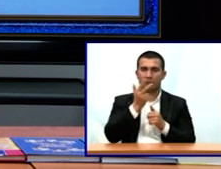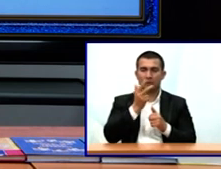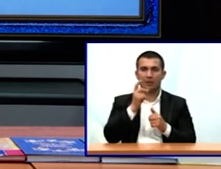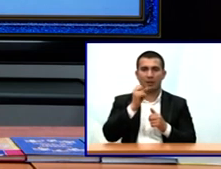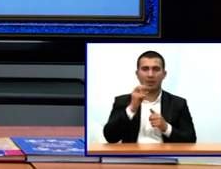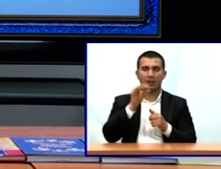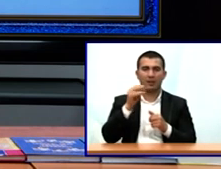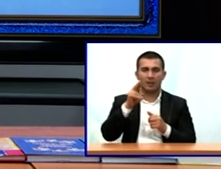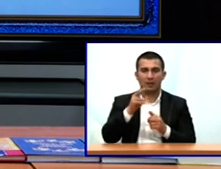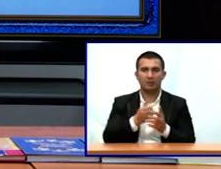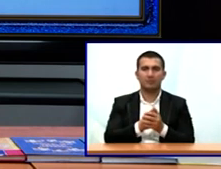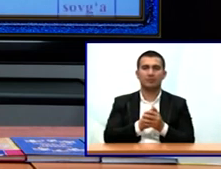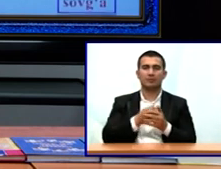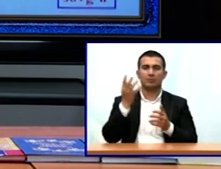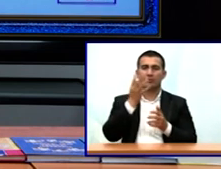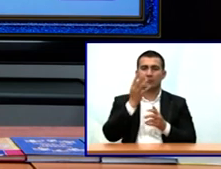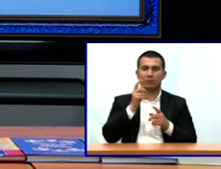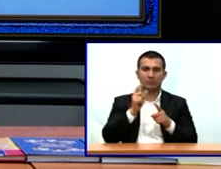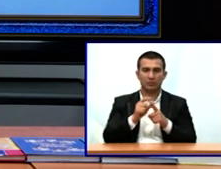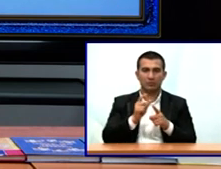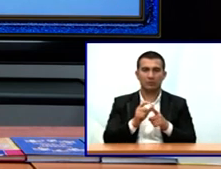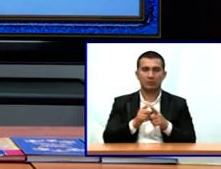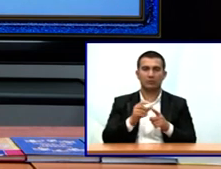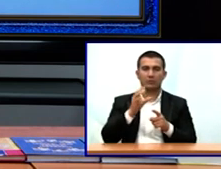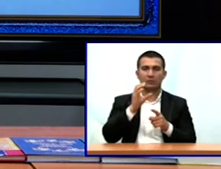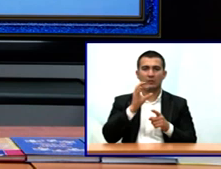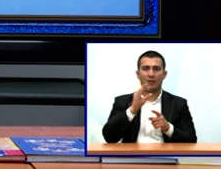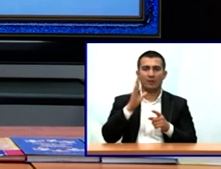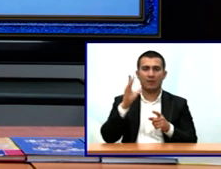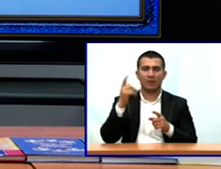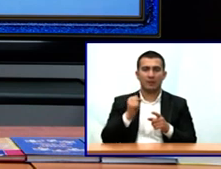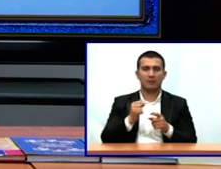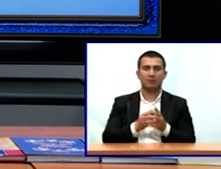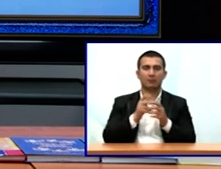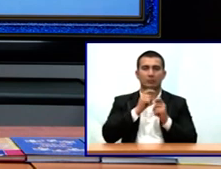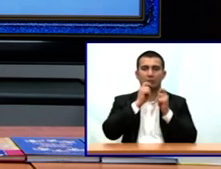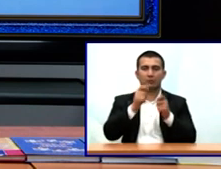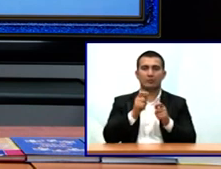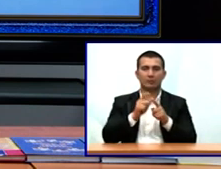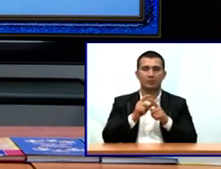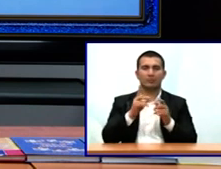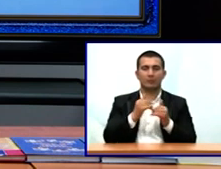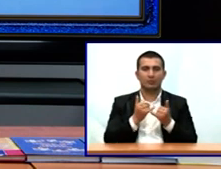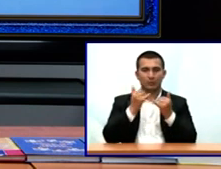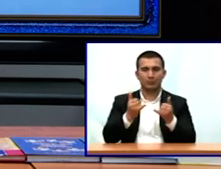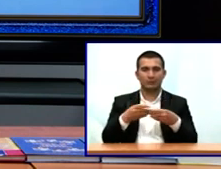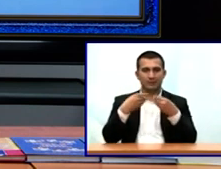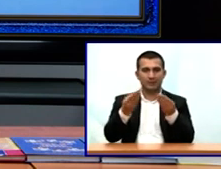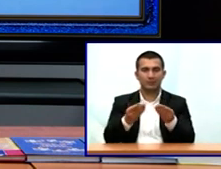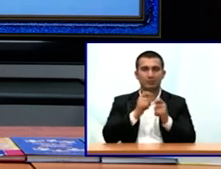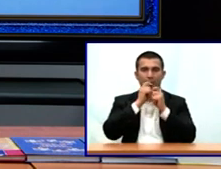hadiya so'zi va to'rtinchi gapimizda sovg'a so'zi. Aziz o'quvchilar, biz siz